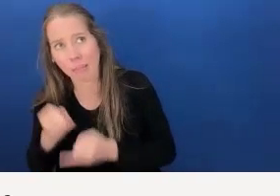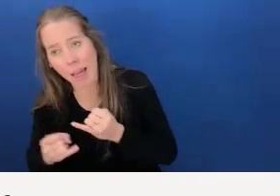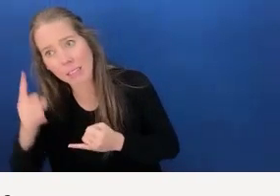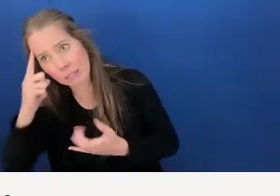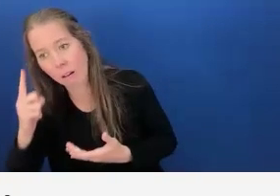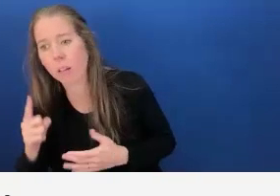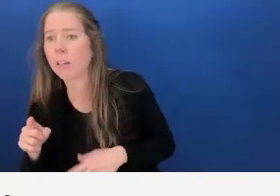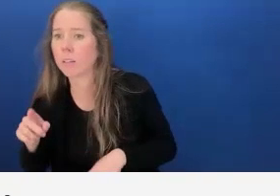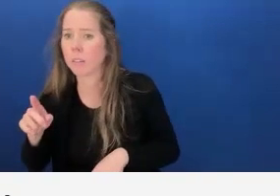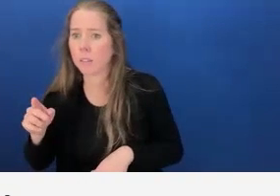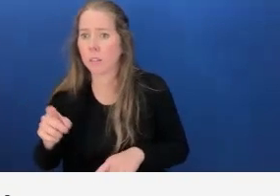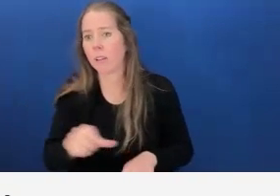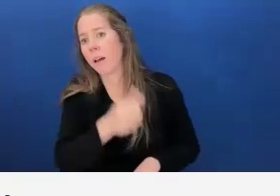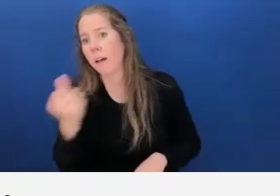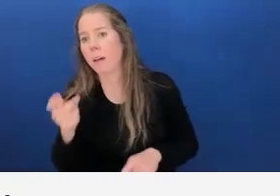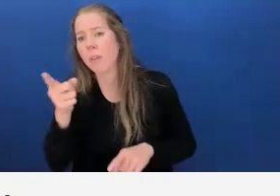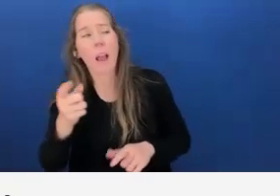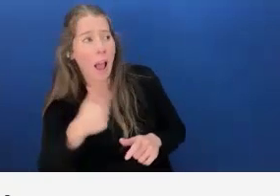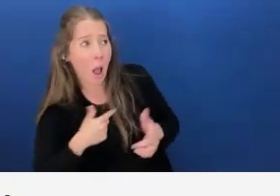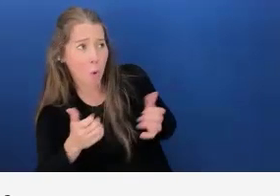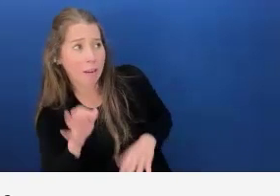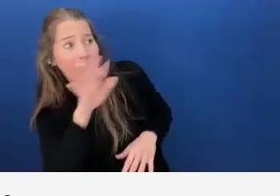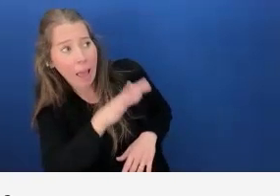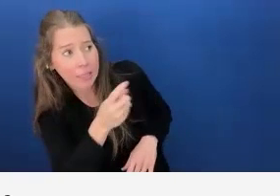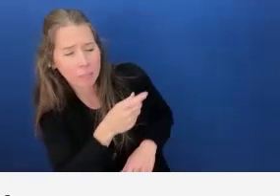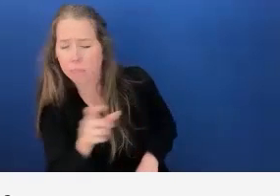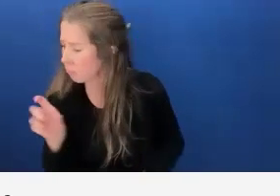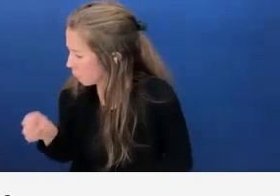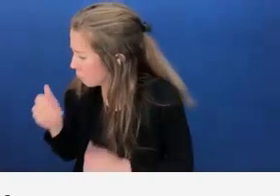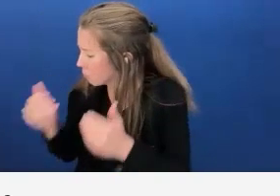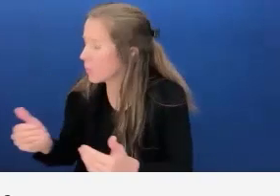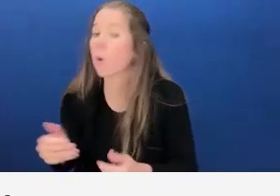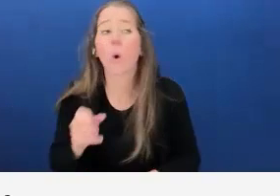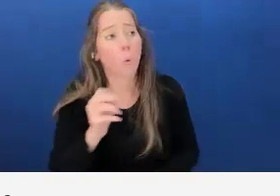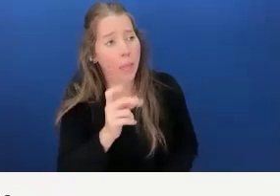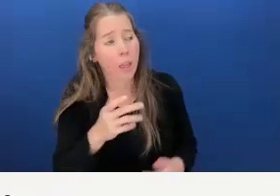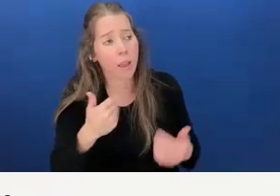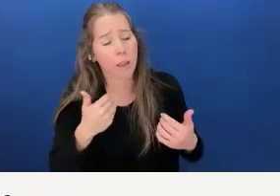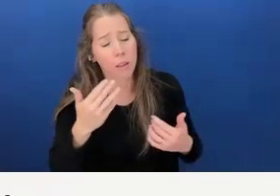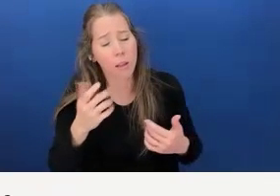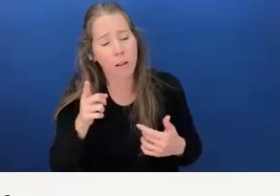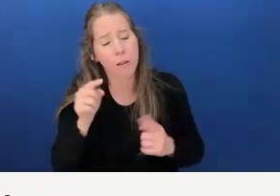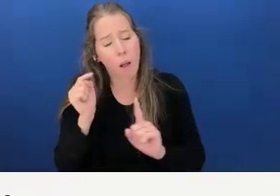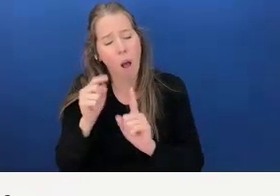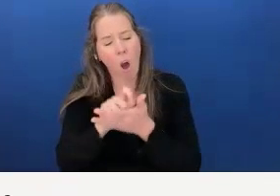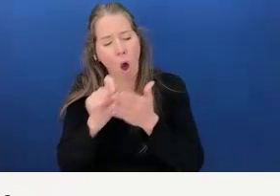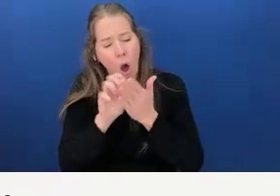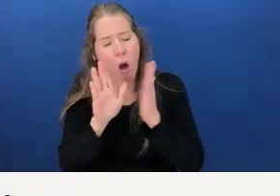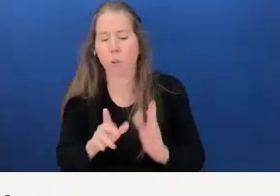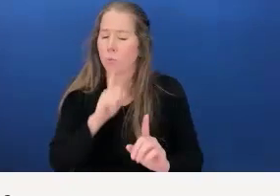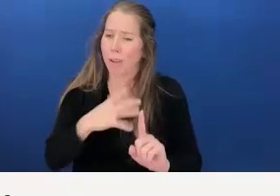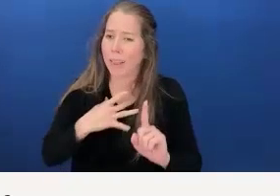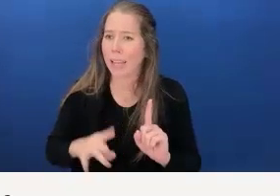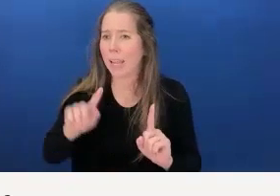If I could just share a Yes. little ditty. So there's an author that I really like,